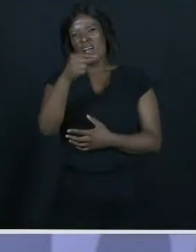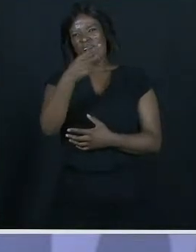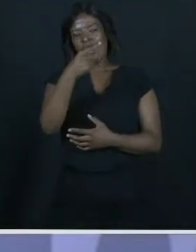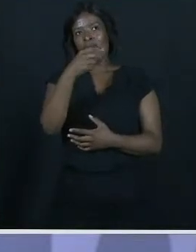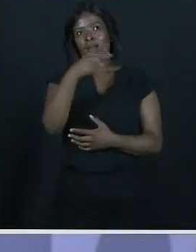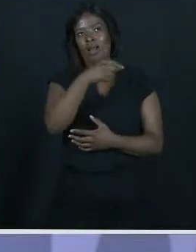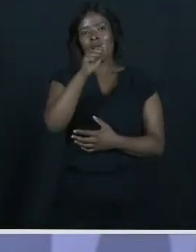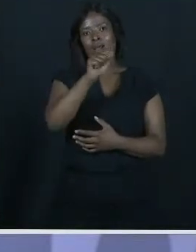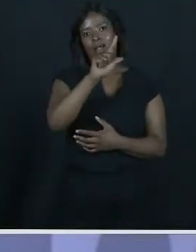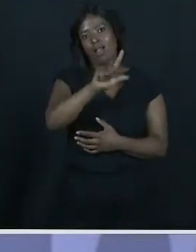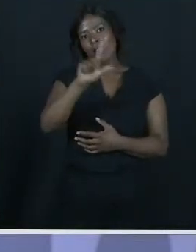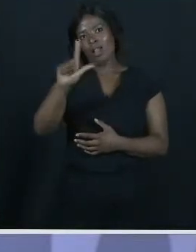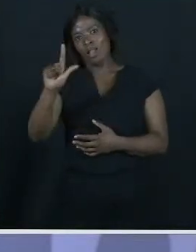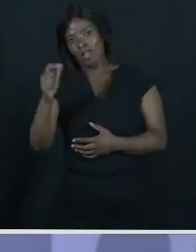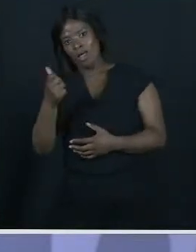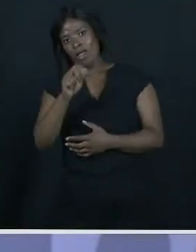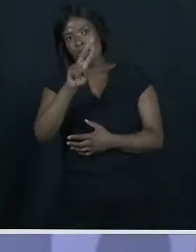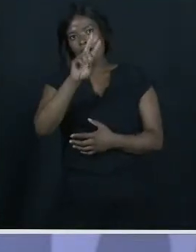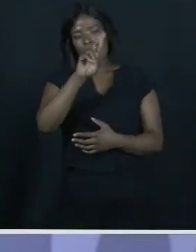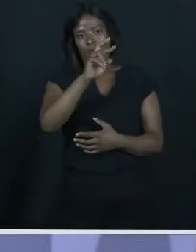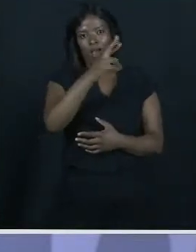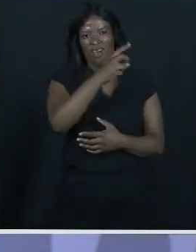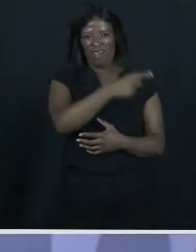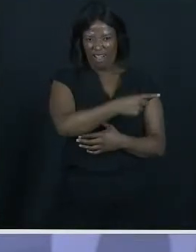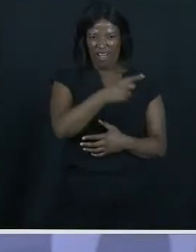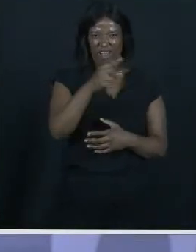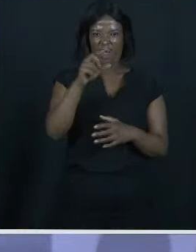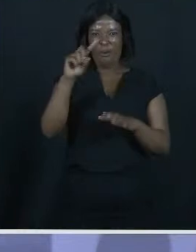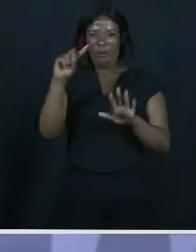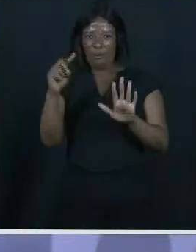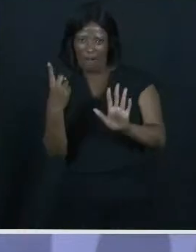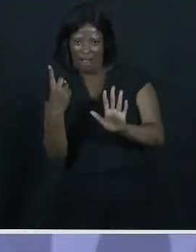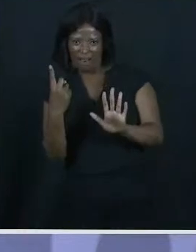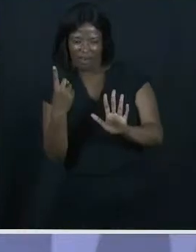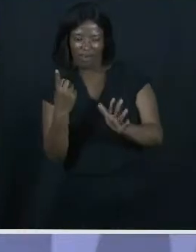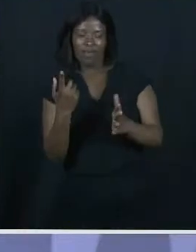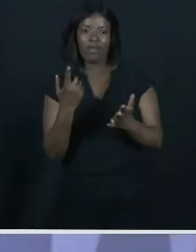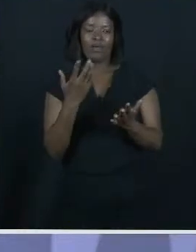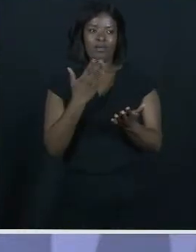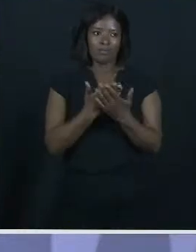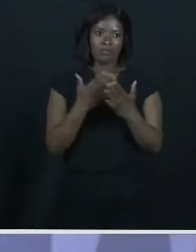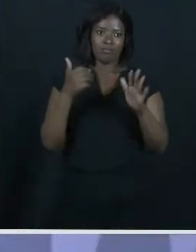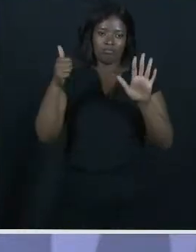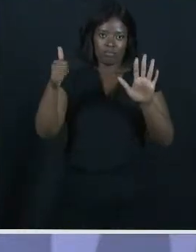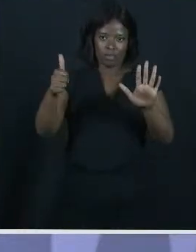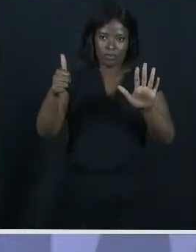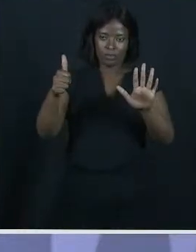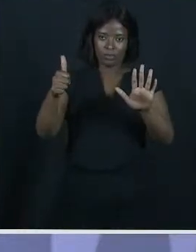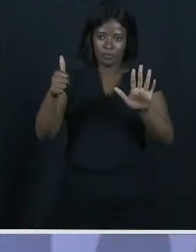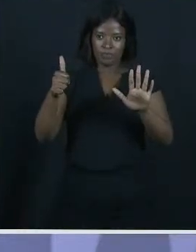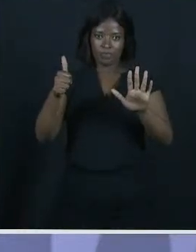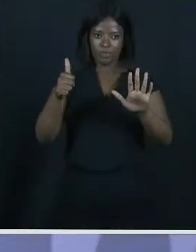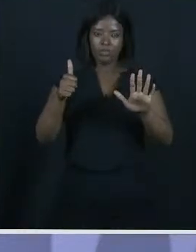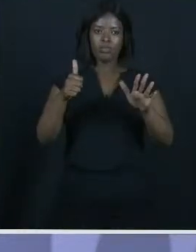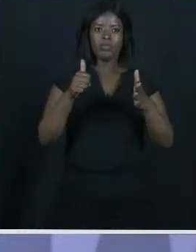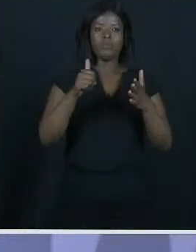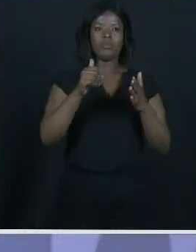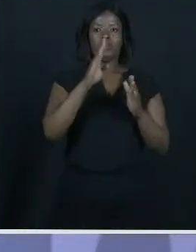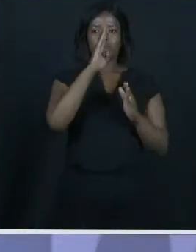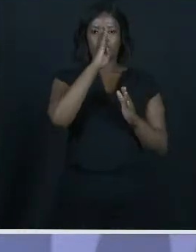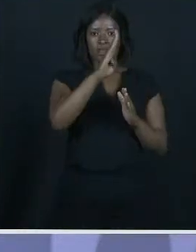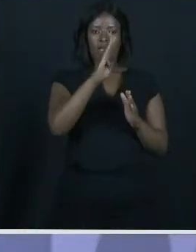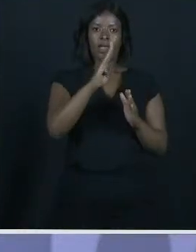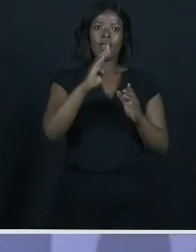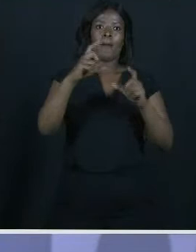1. Gallagher Grill, Pillar 6, that's where it's going to be. It will be signposted and you